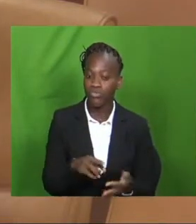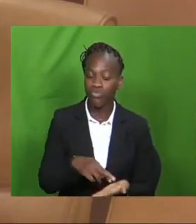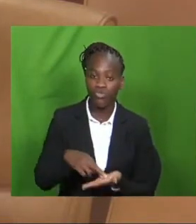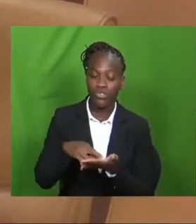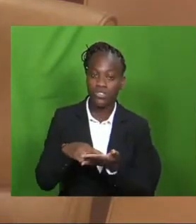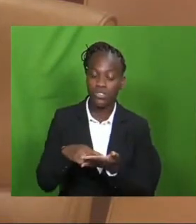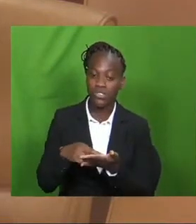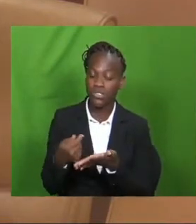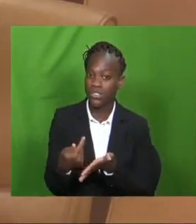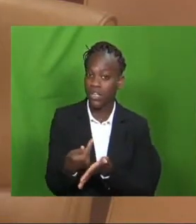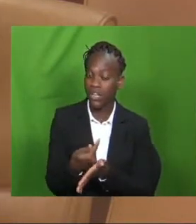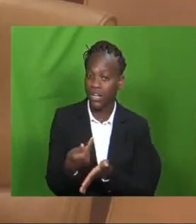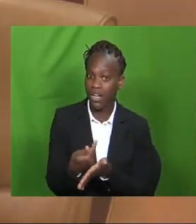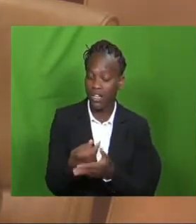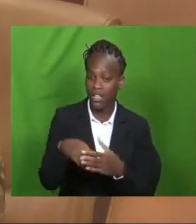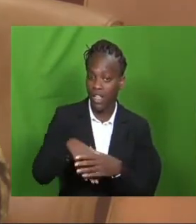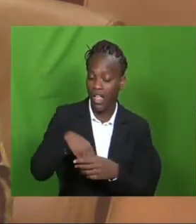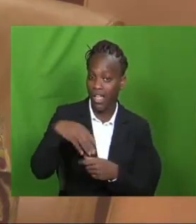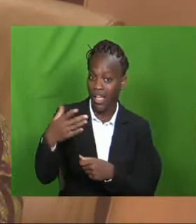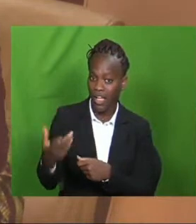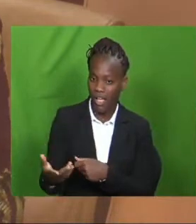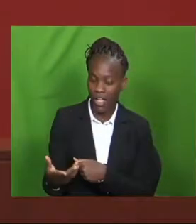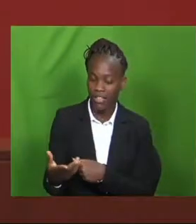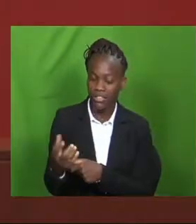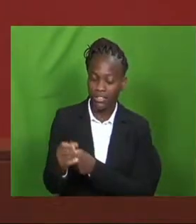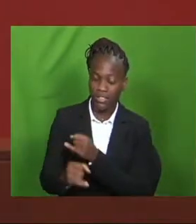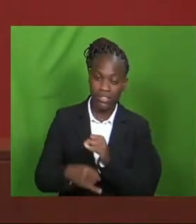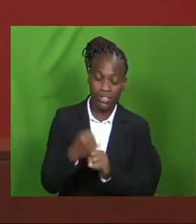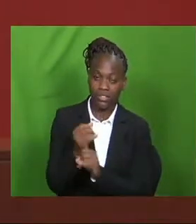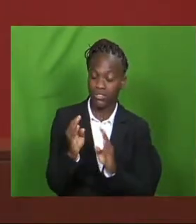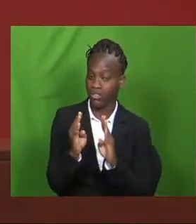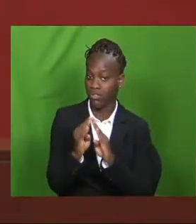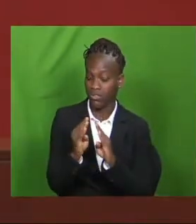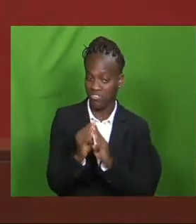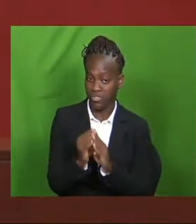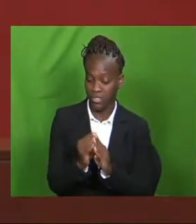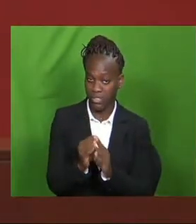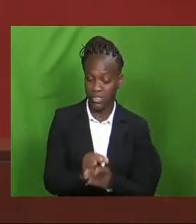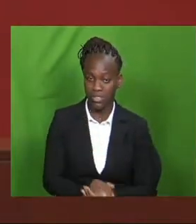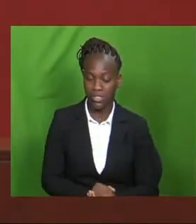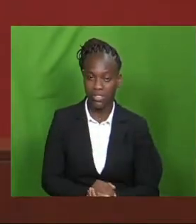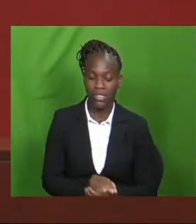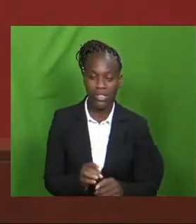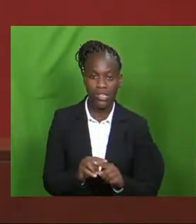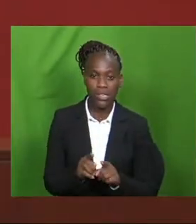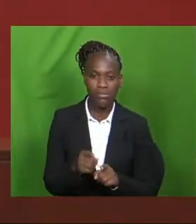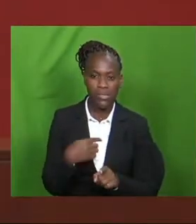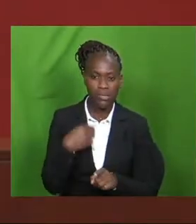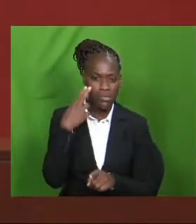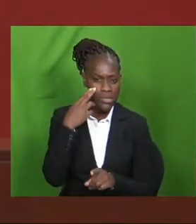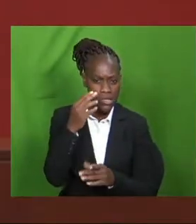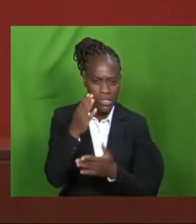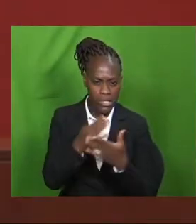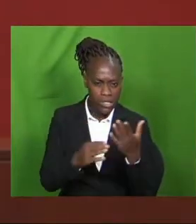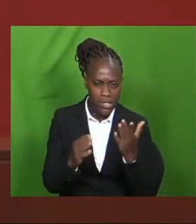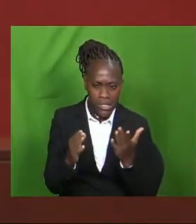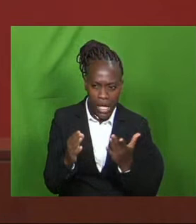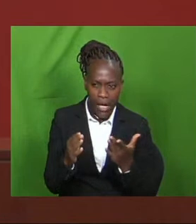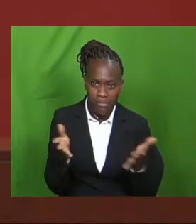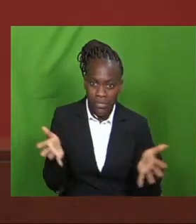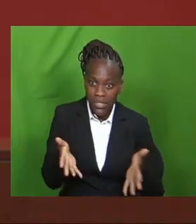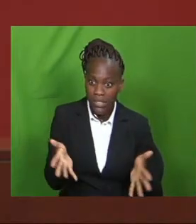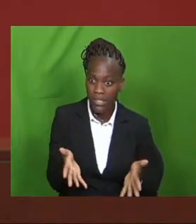country outside at an international conference. But I saw some of them in the